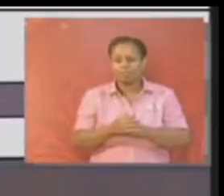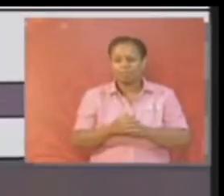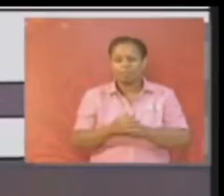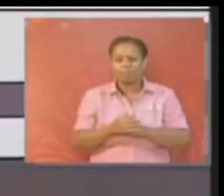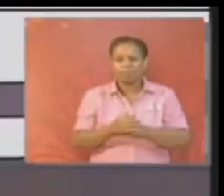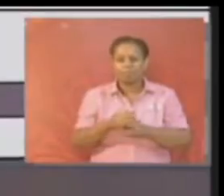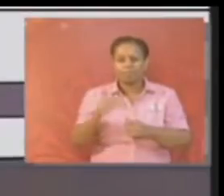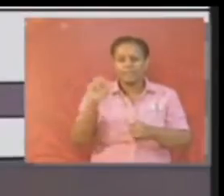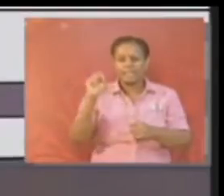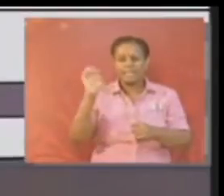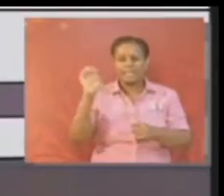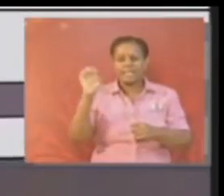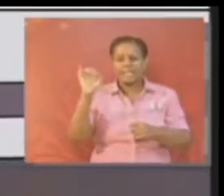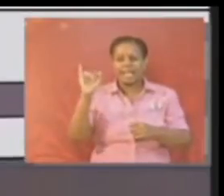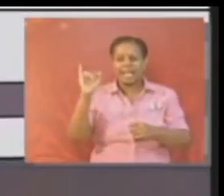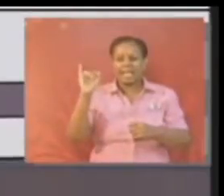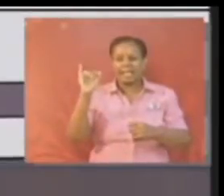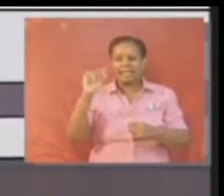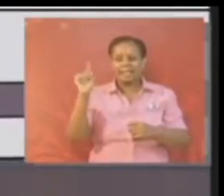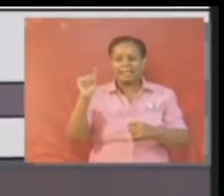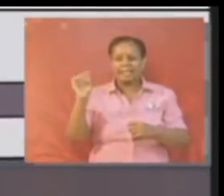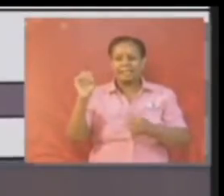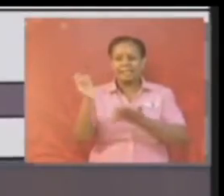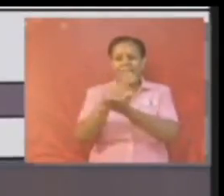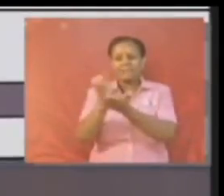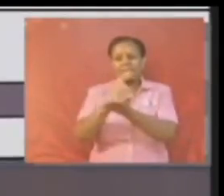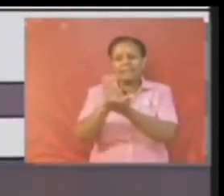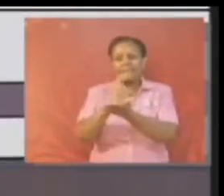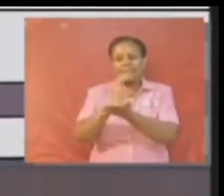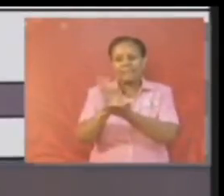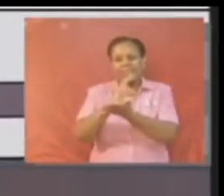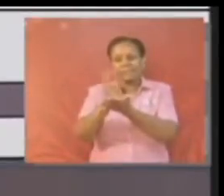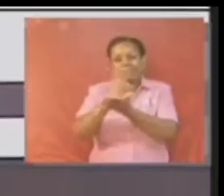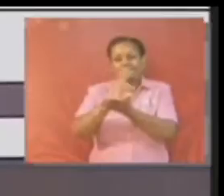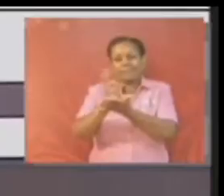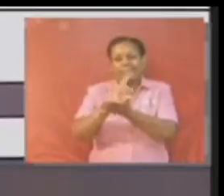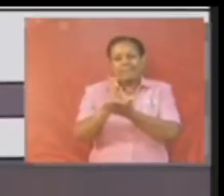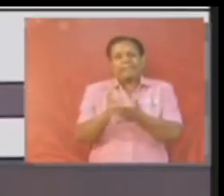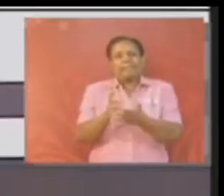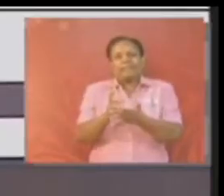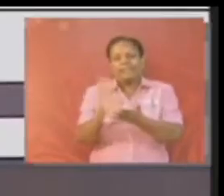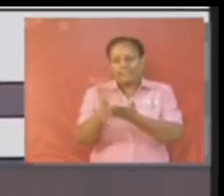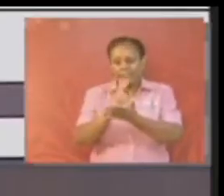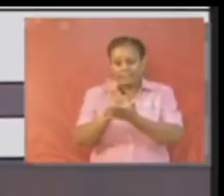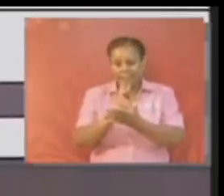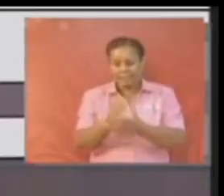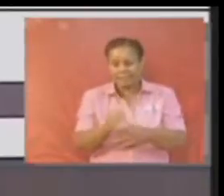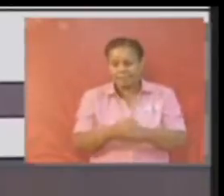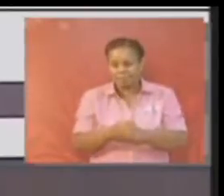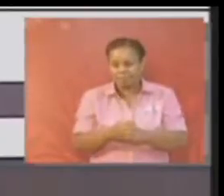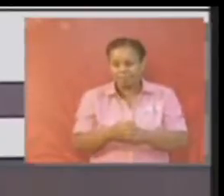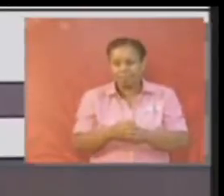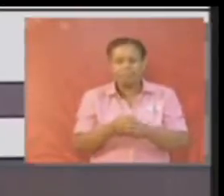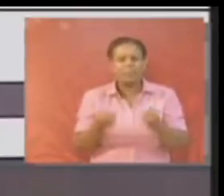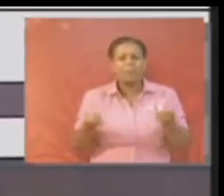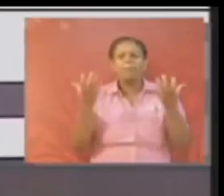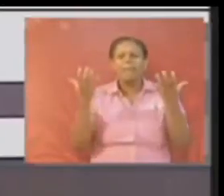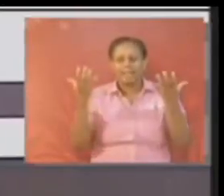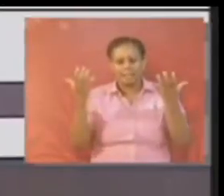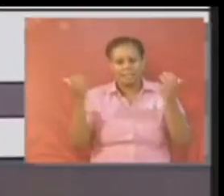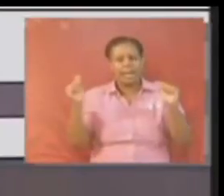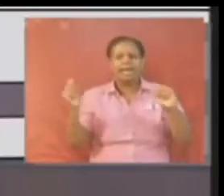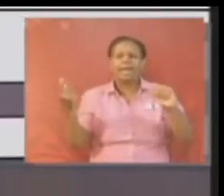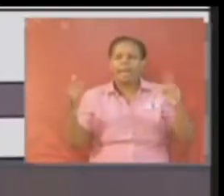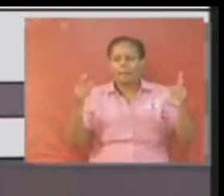wheezing, trouble breathing, ulcers. So there are many things that can happen when a child ingests aspirin, as simple as aspirin